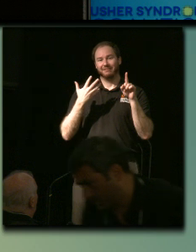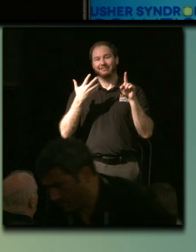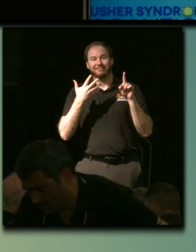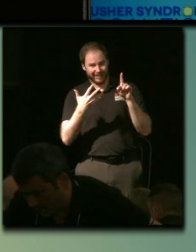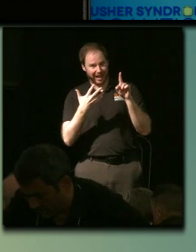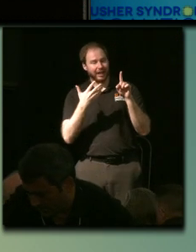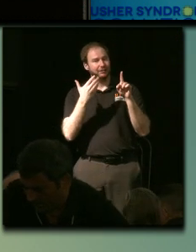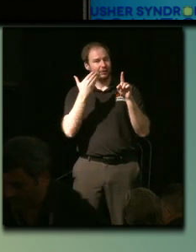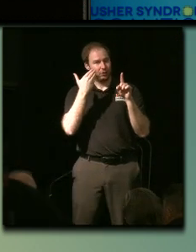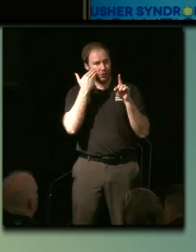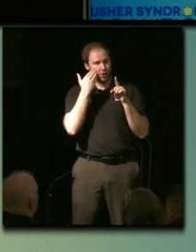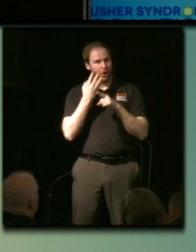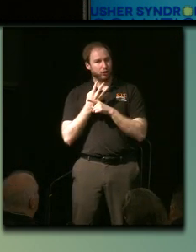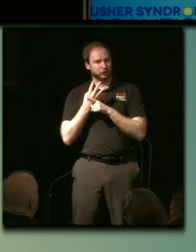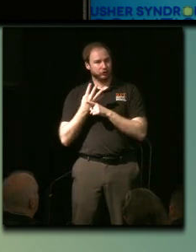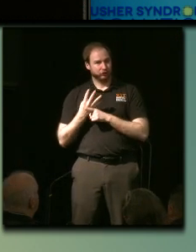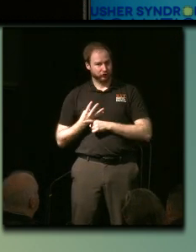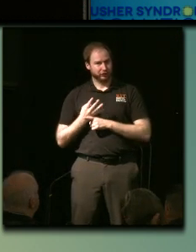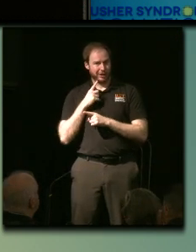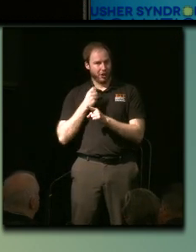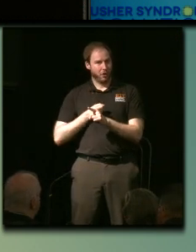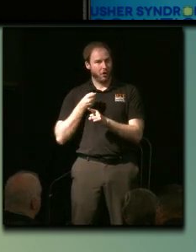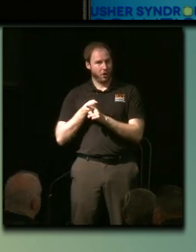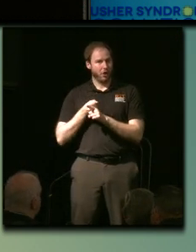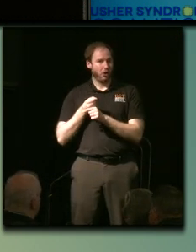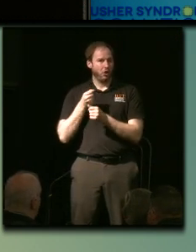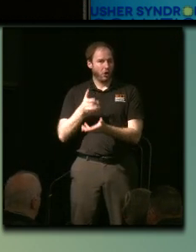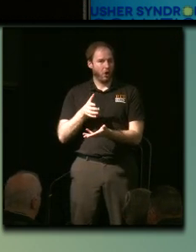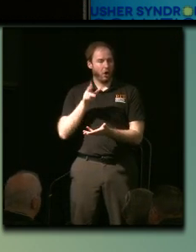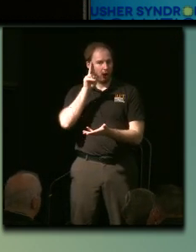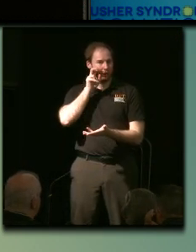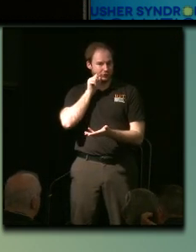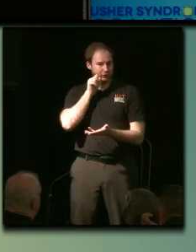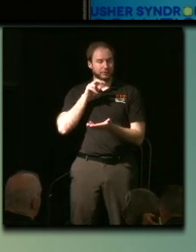known genes that cause Usher. So you can have